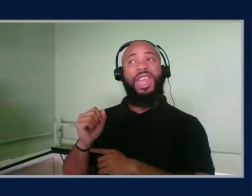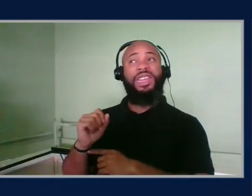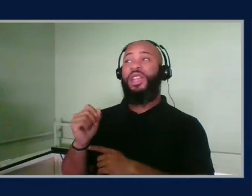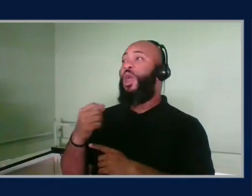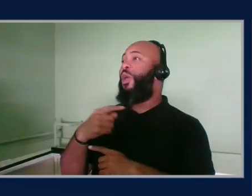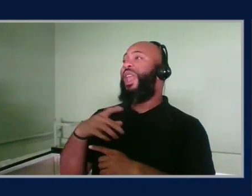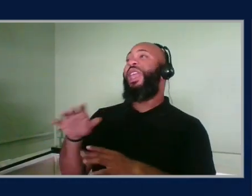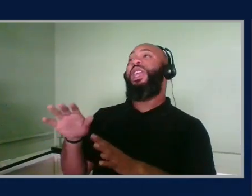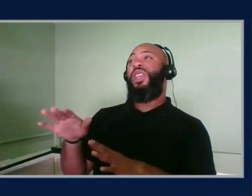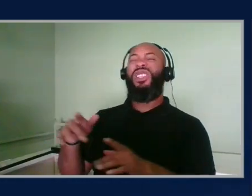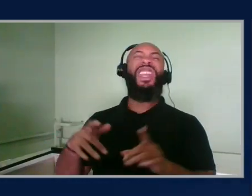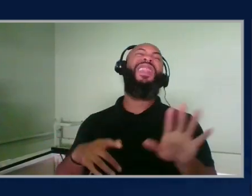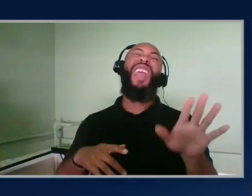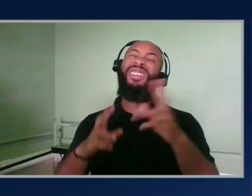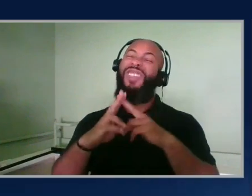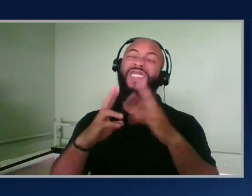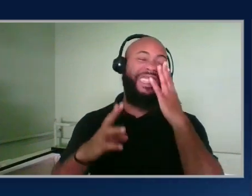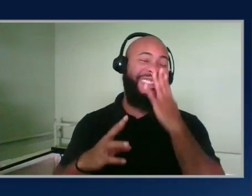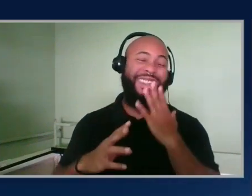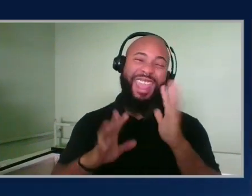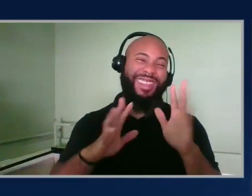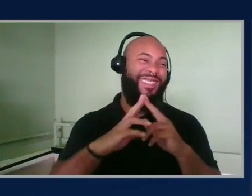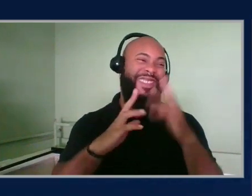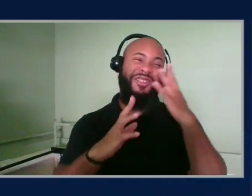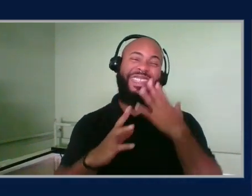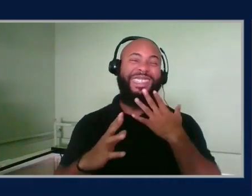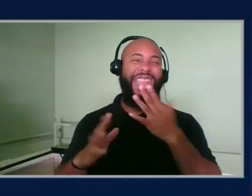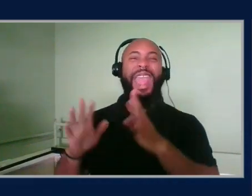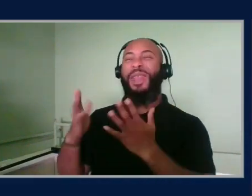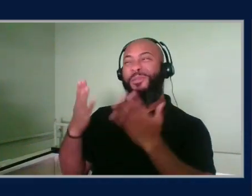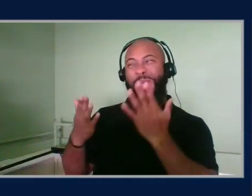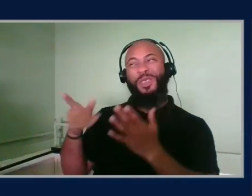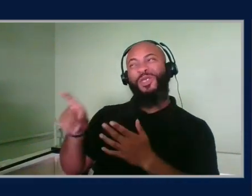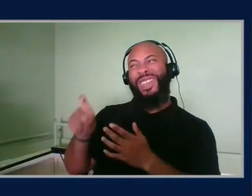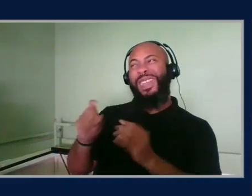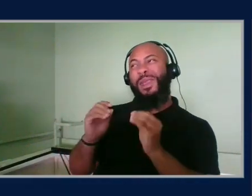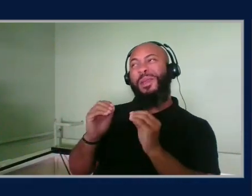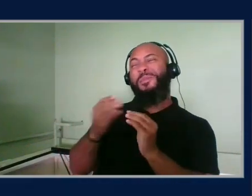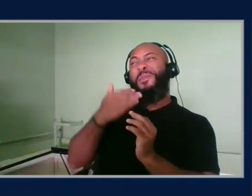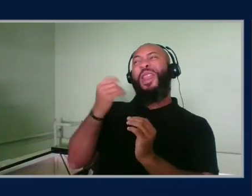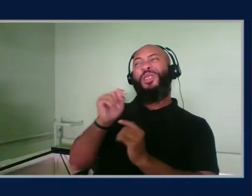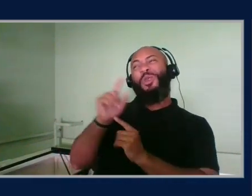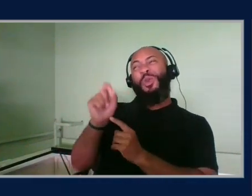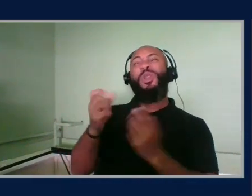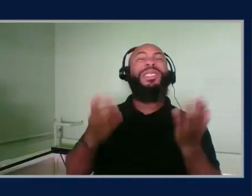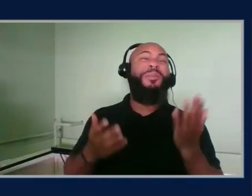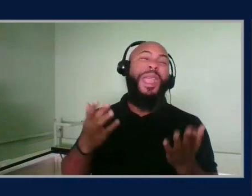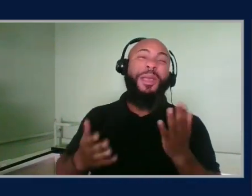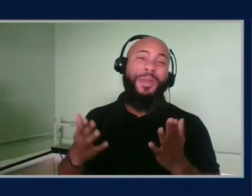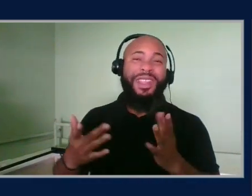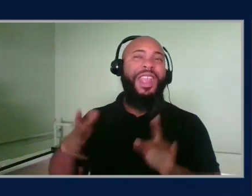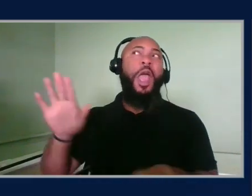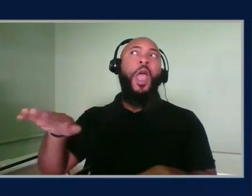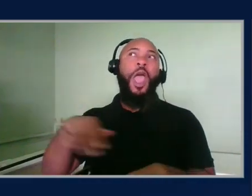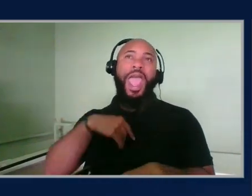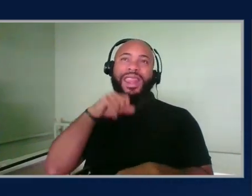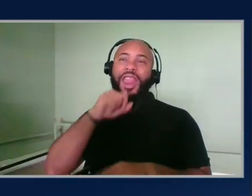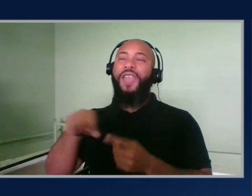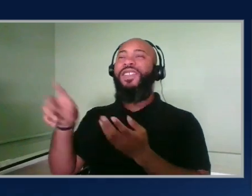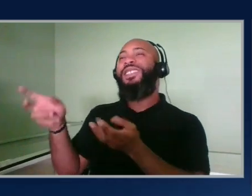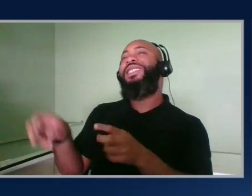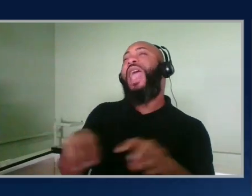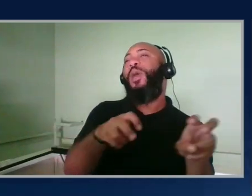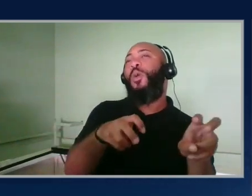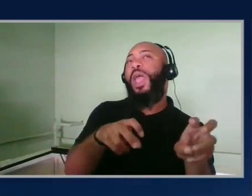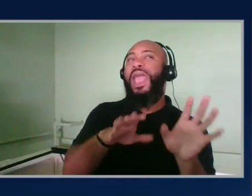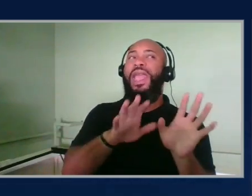hear that. I'm joking. I Maybe, would never. maybe you just need better tools. Exactly. I exactly. love the segue. That's good. Exactly. There you go. So maybe could we